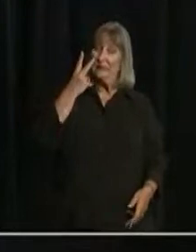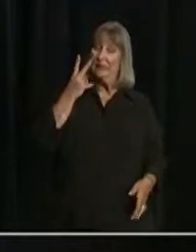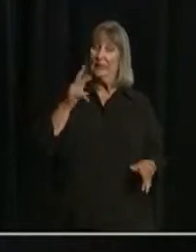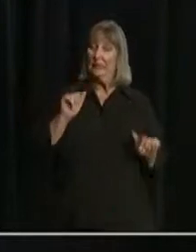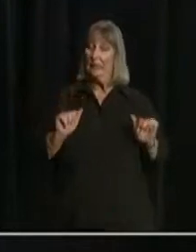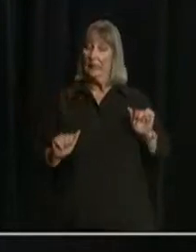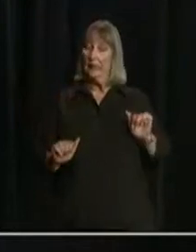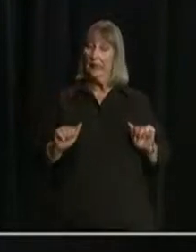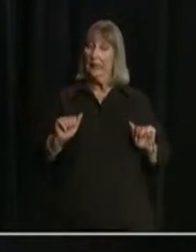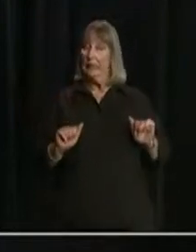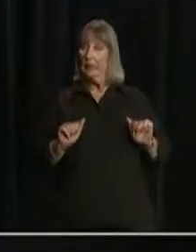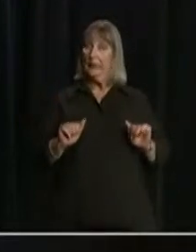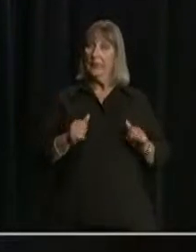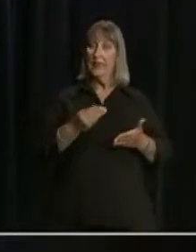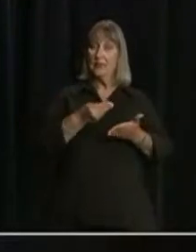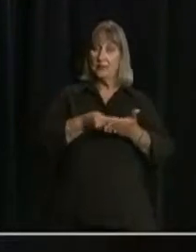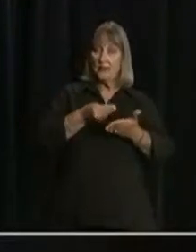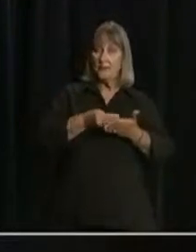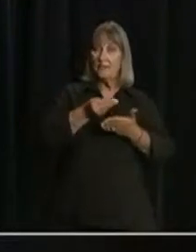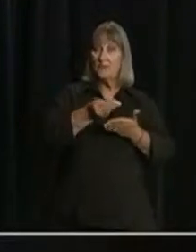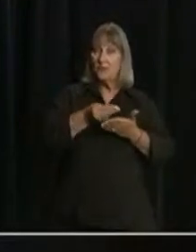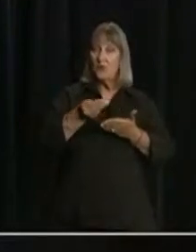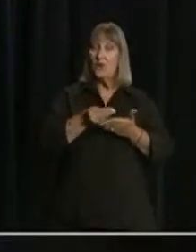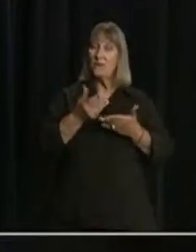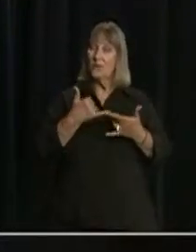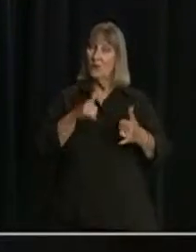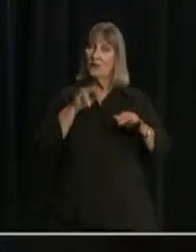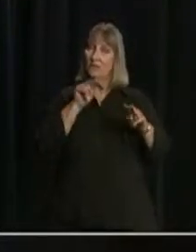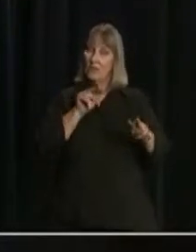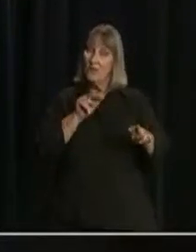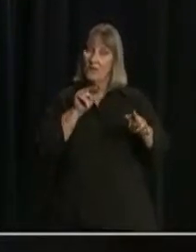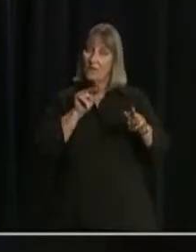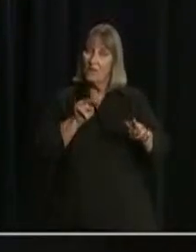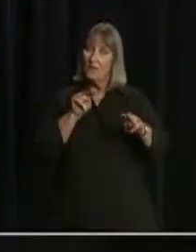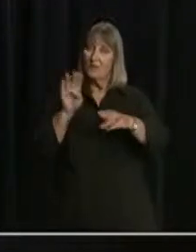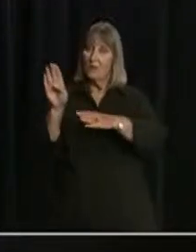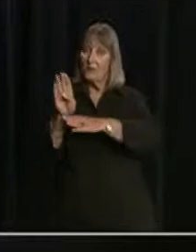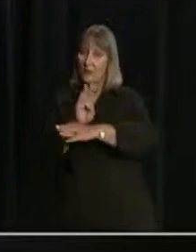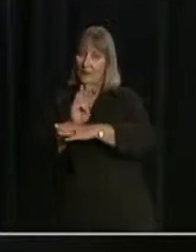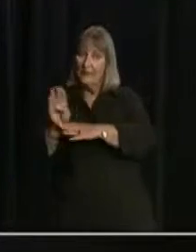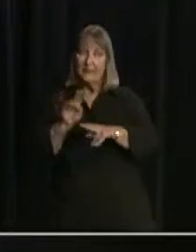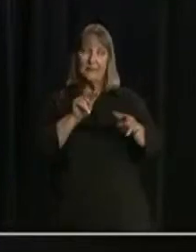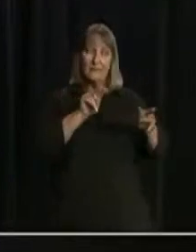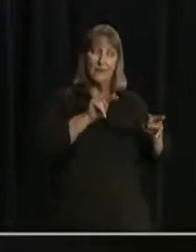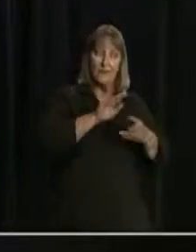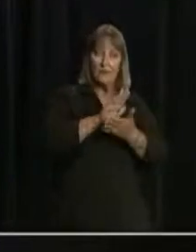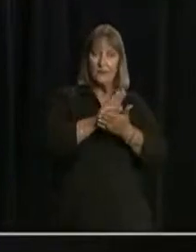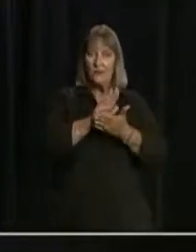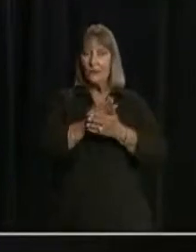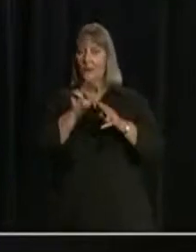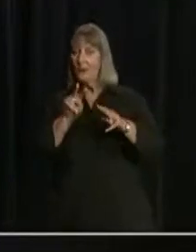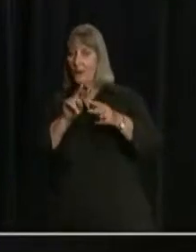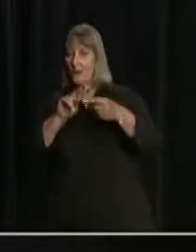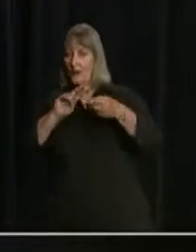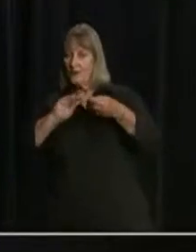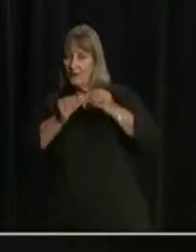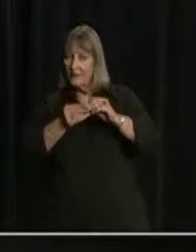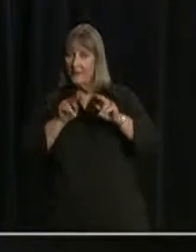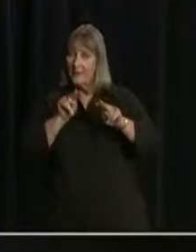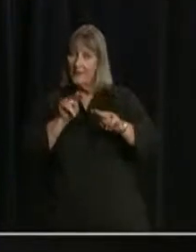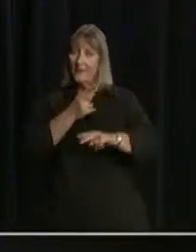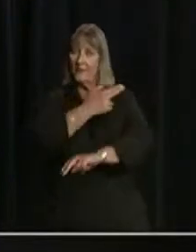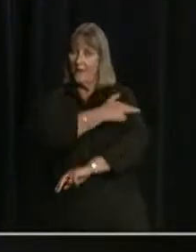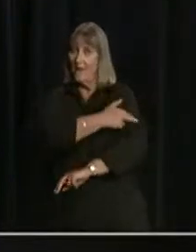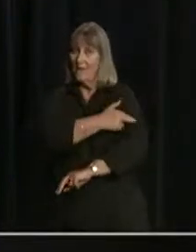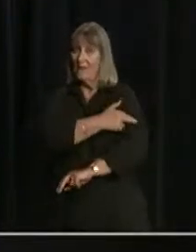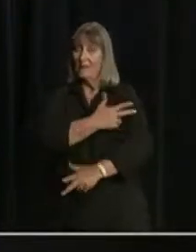in the economy, that we've got to stay very vigilant right now and make sure that we're doing what we can to put this behind us. The good news now